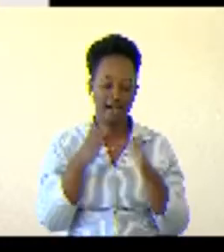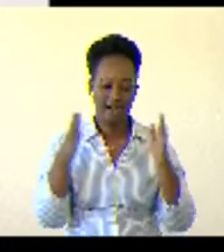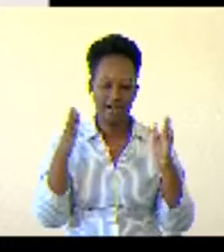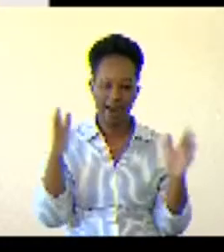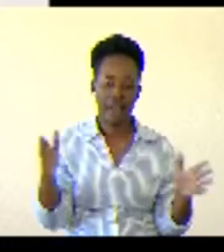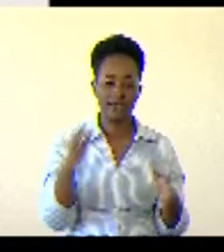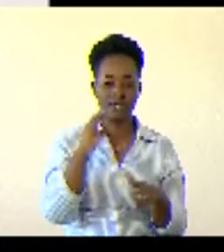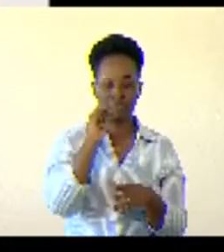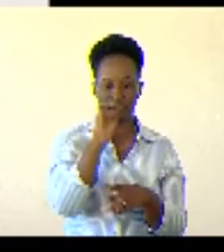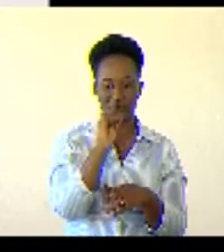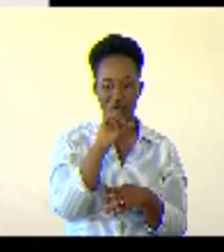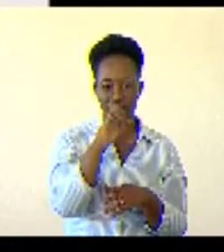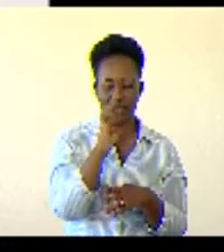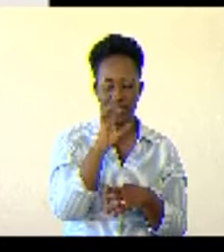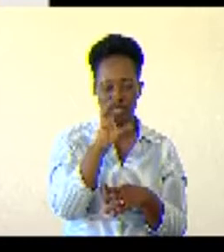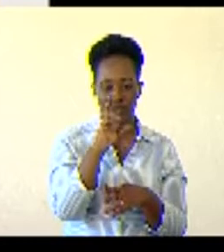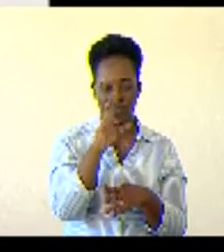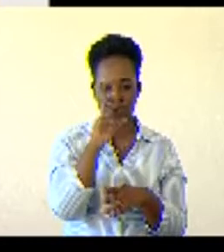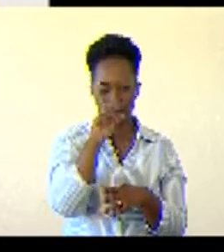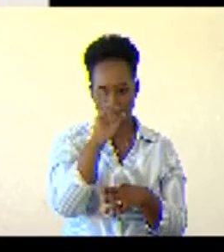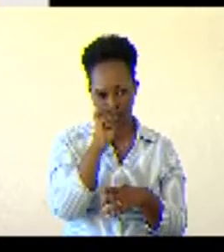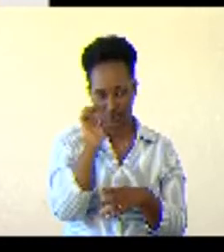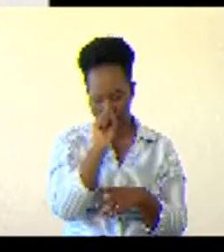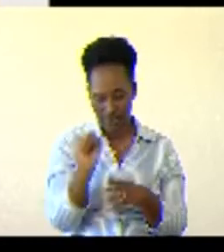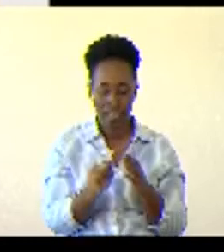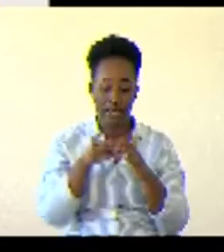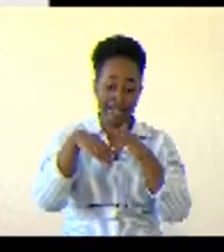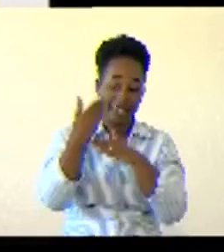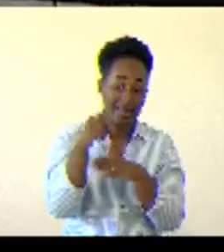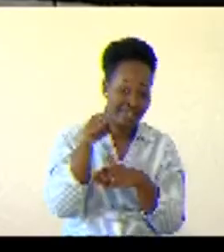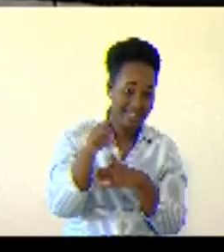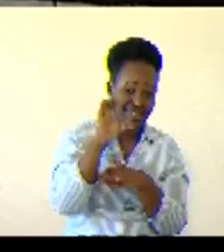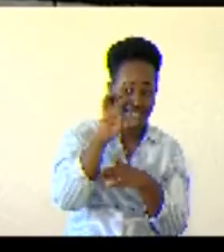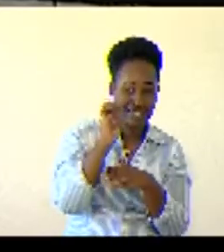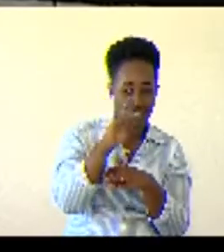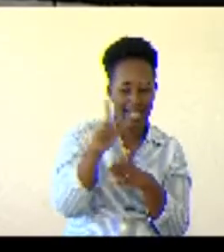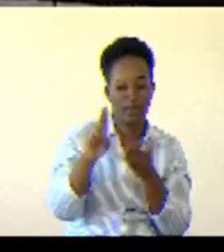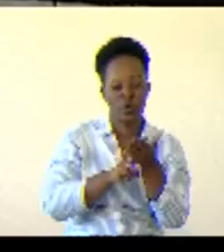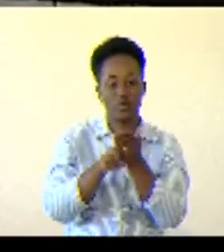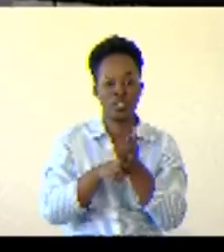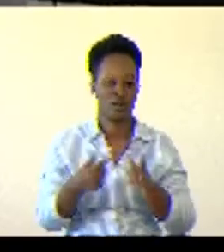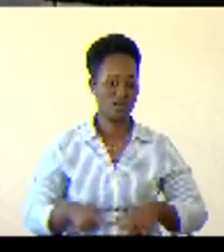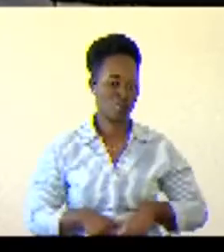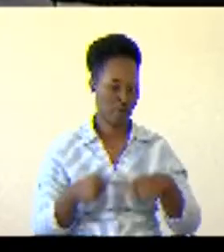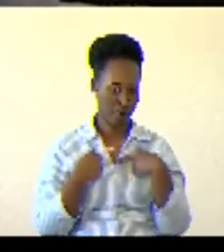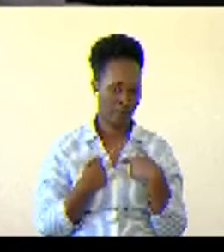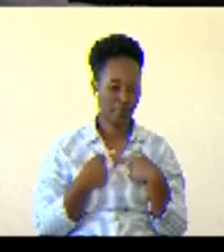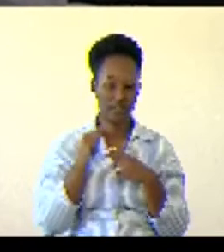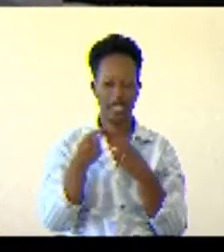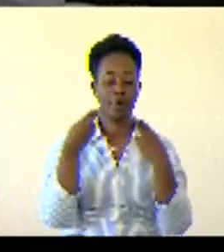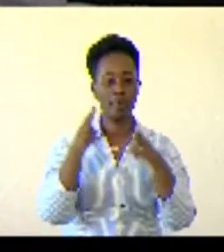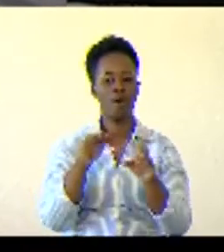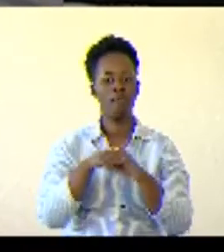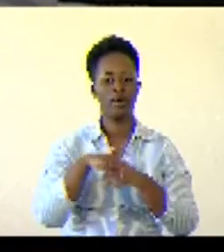needed by a cell if a cell is to survive. Let's talk about the importance of endocytosis. It's the process of